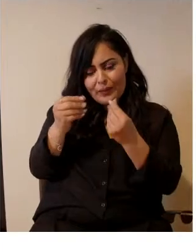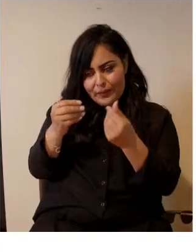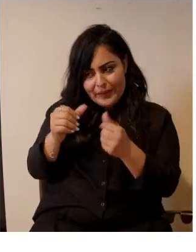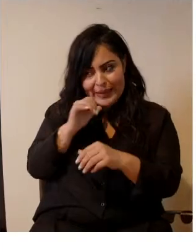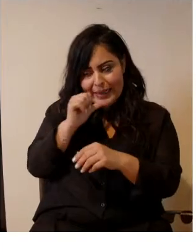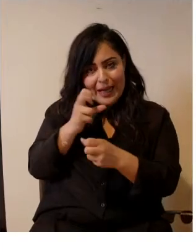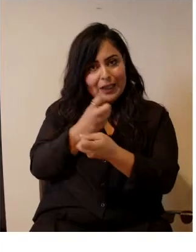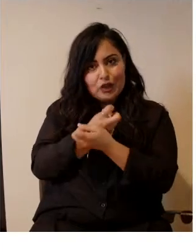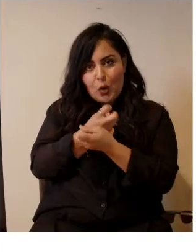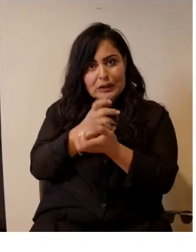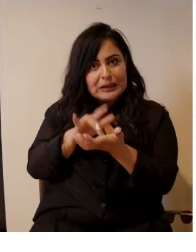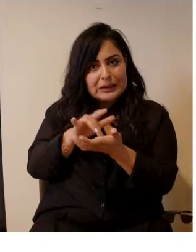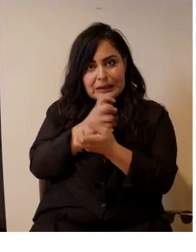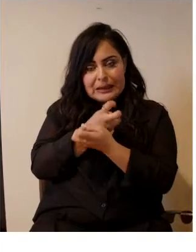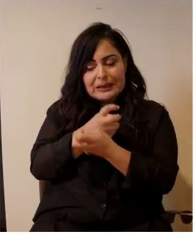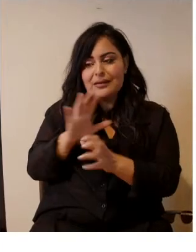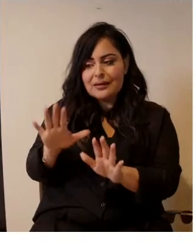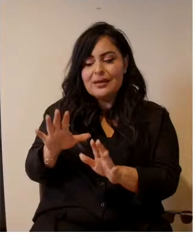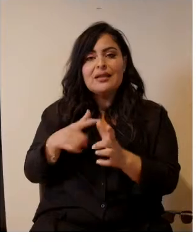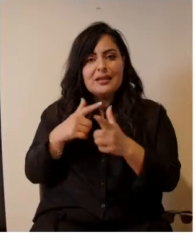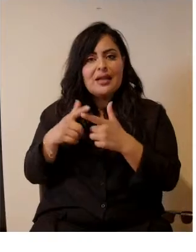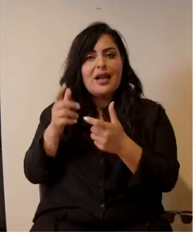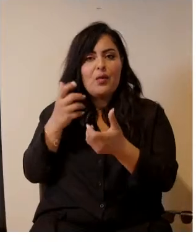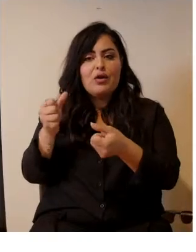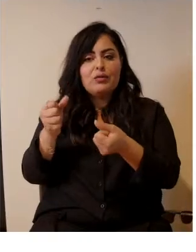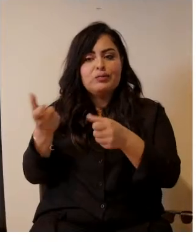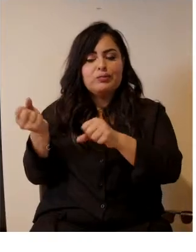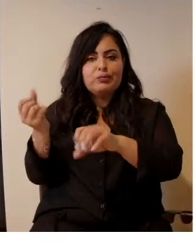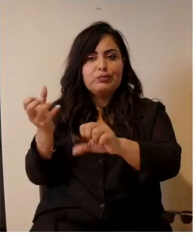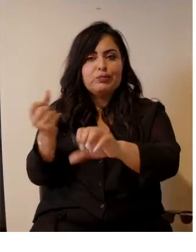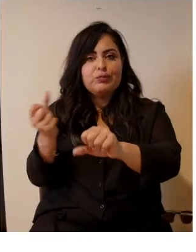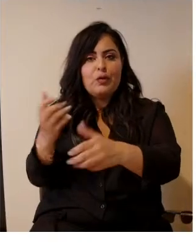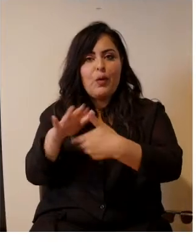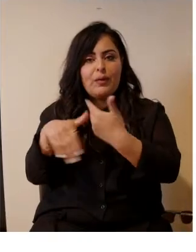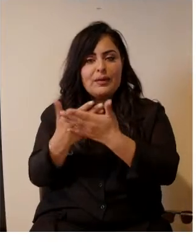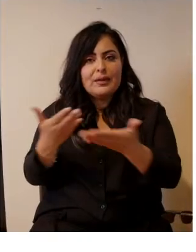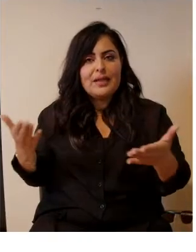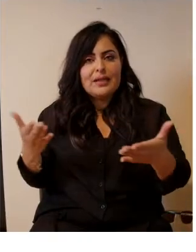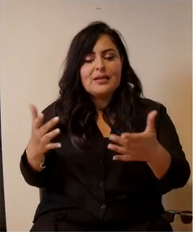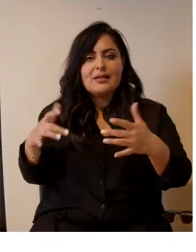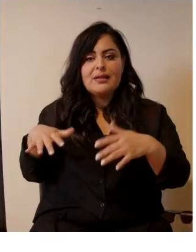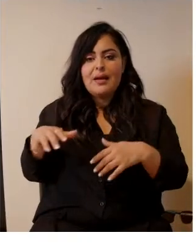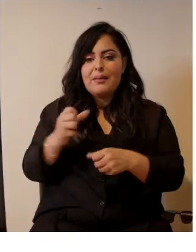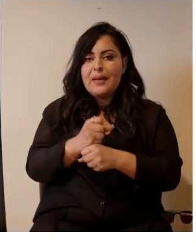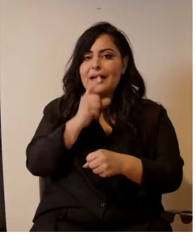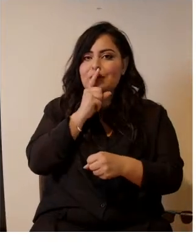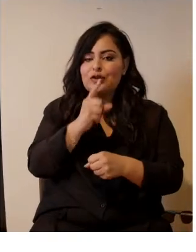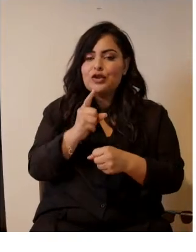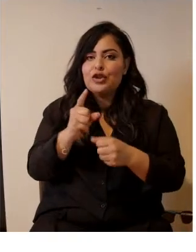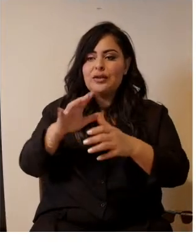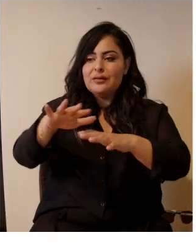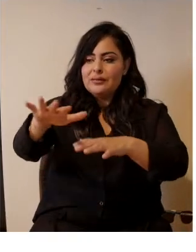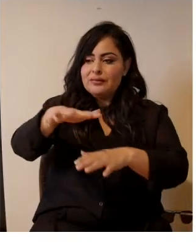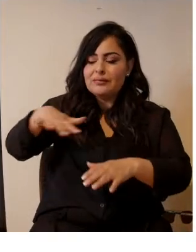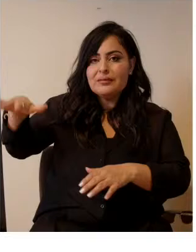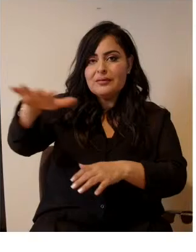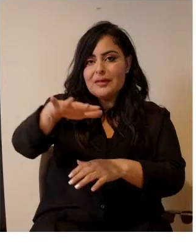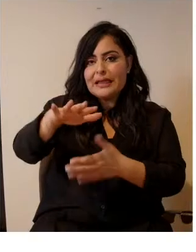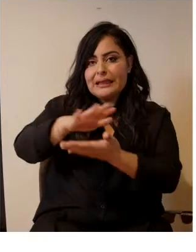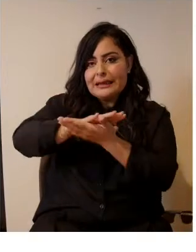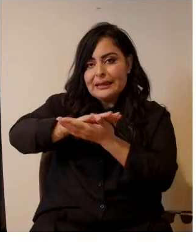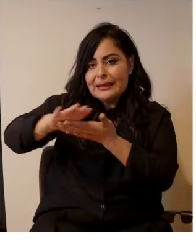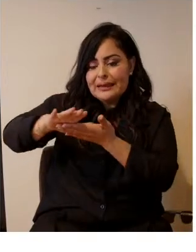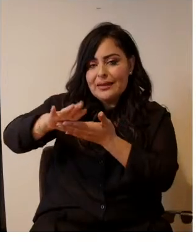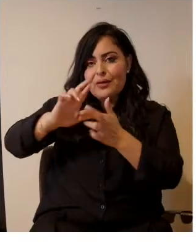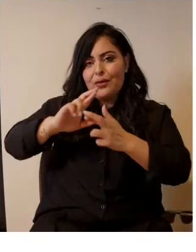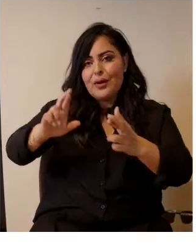any toxic materials, and then the state will come with their contractors and remove and bring the site clean the site to a point